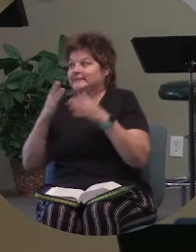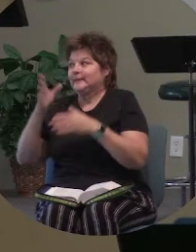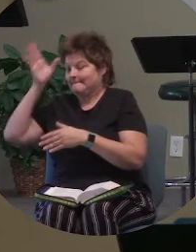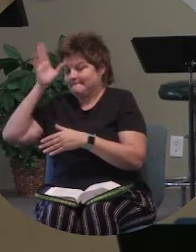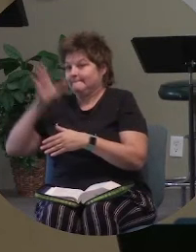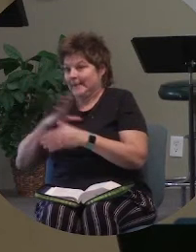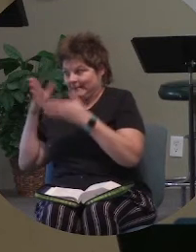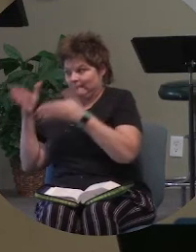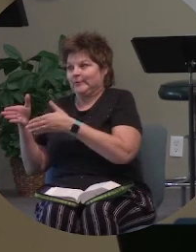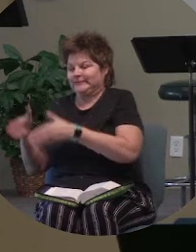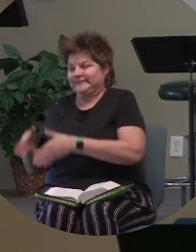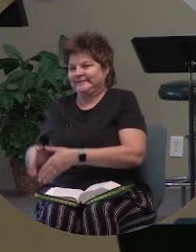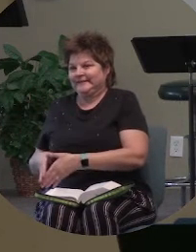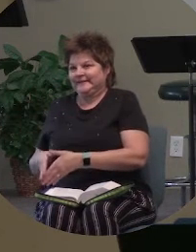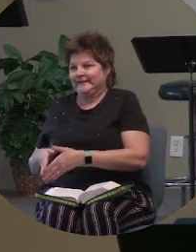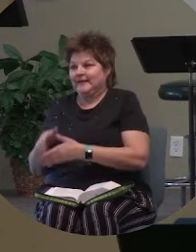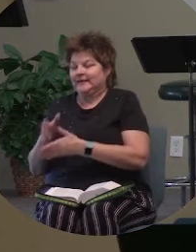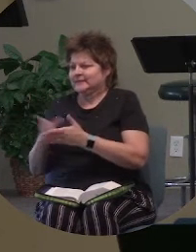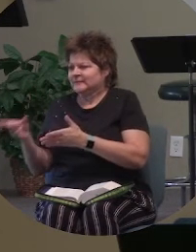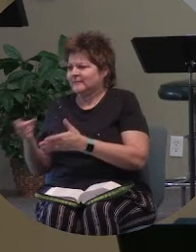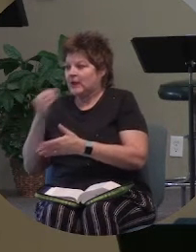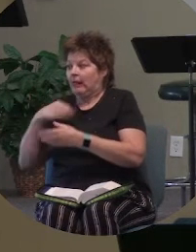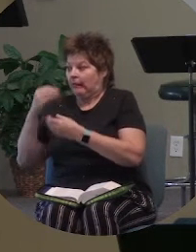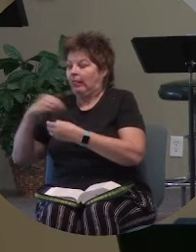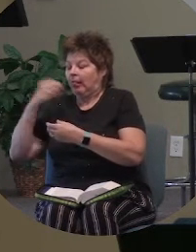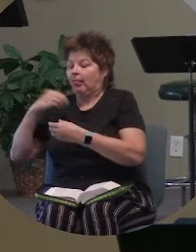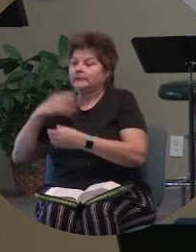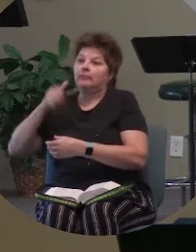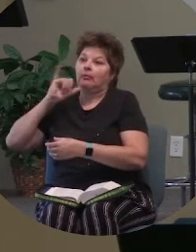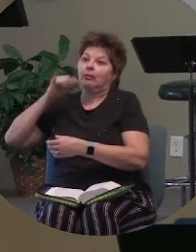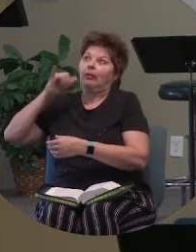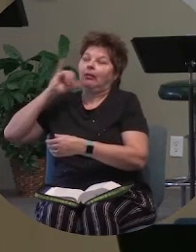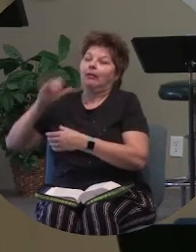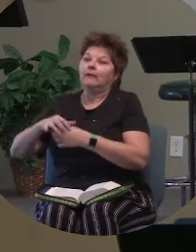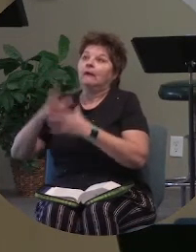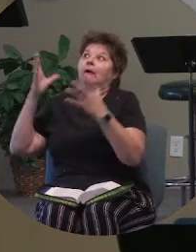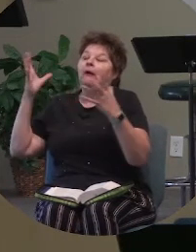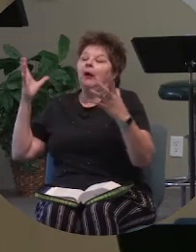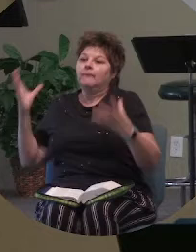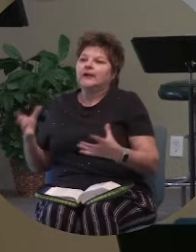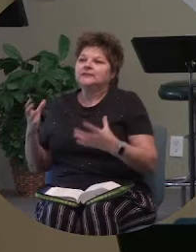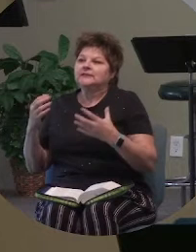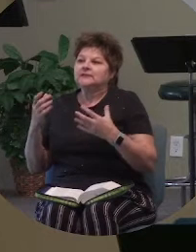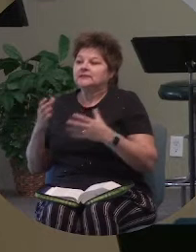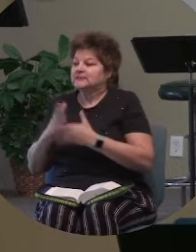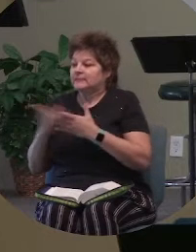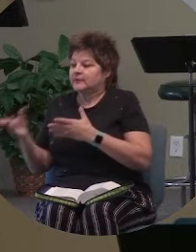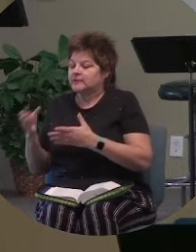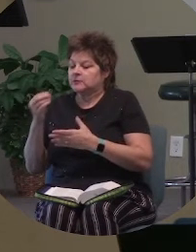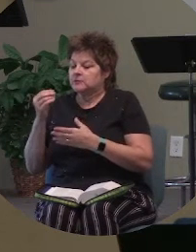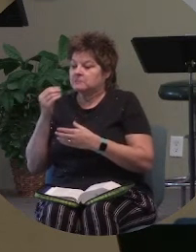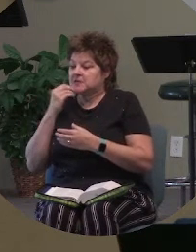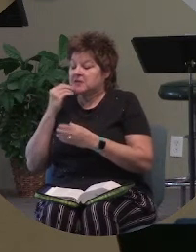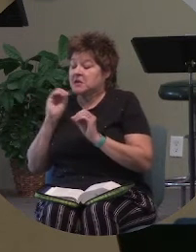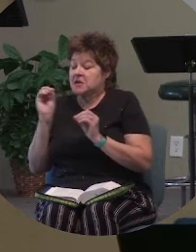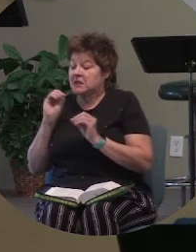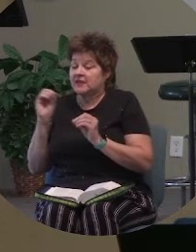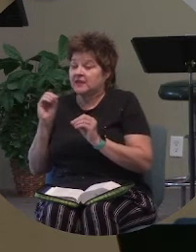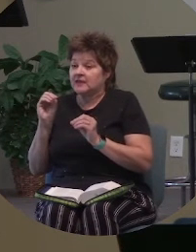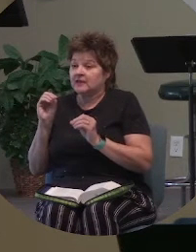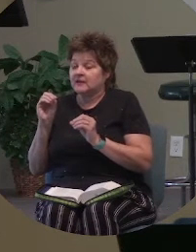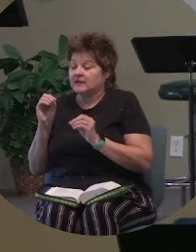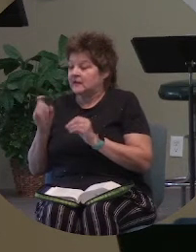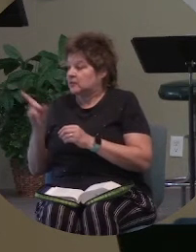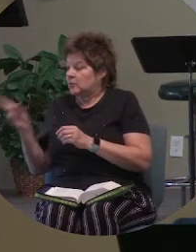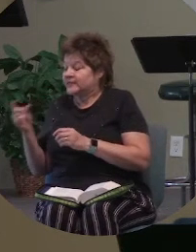man-focused. Some of you eat too much. Some of you drink too much. Some of you have nothing to eat, and the ones that do have something to eat aren't